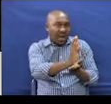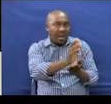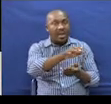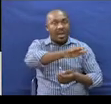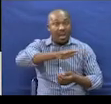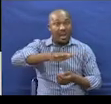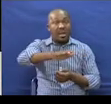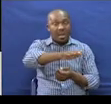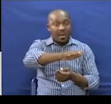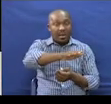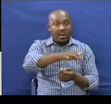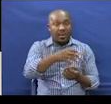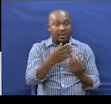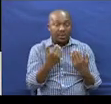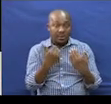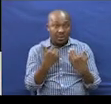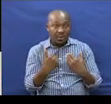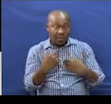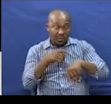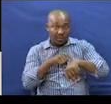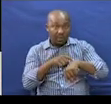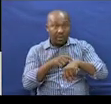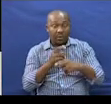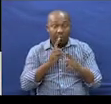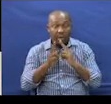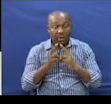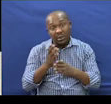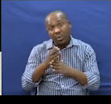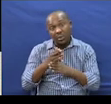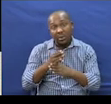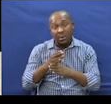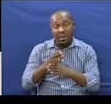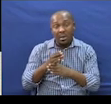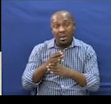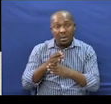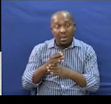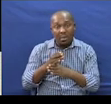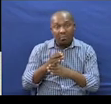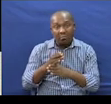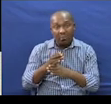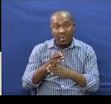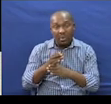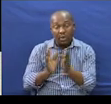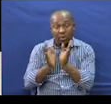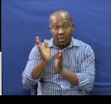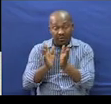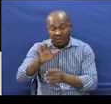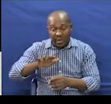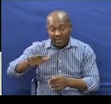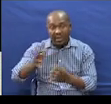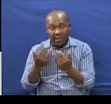So when we talk about geographical areas, it can be organism, it can be object that is found in an area, such as